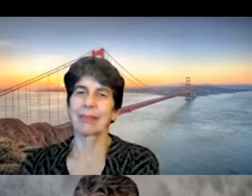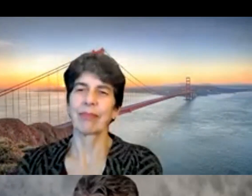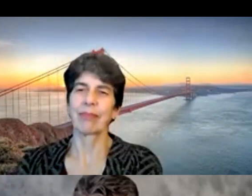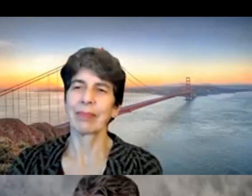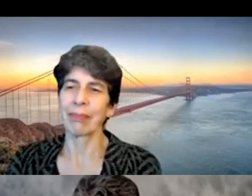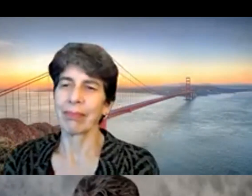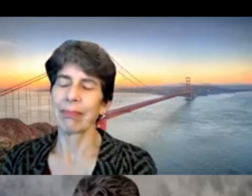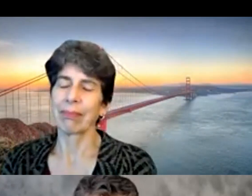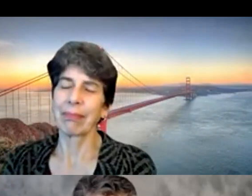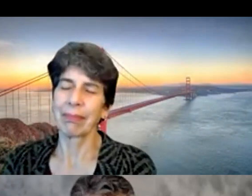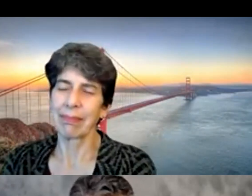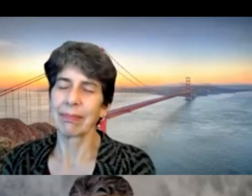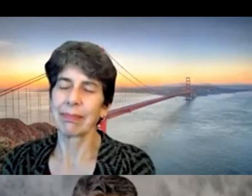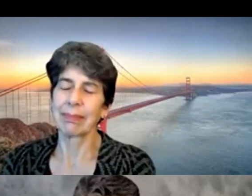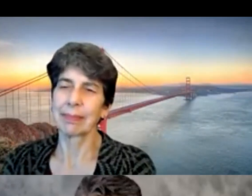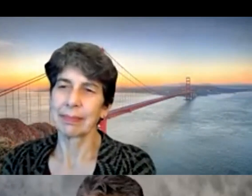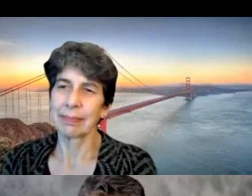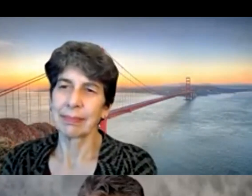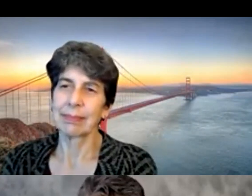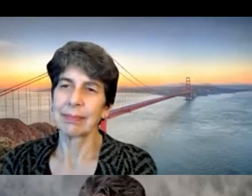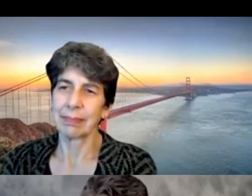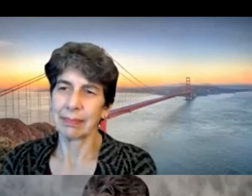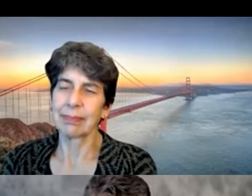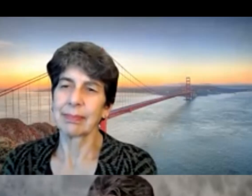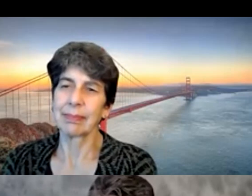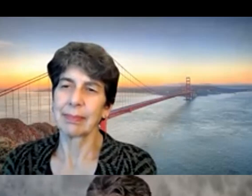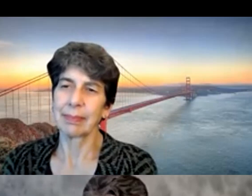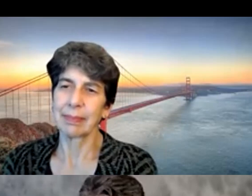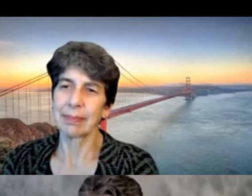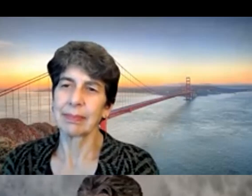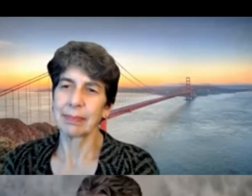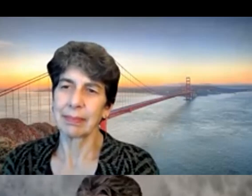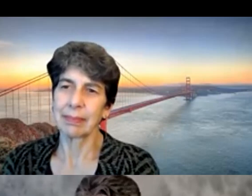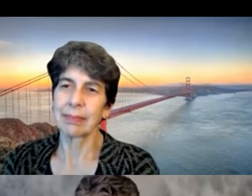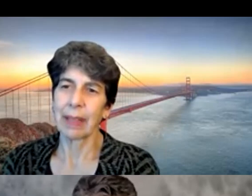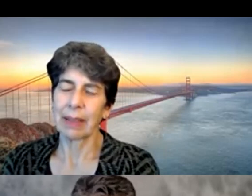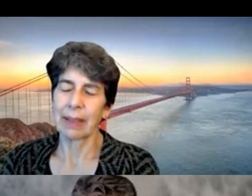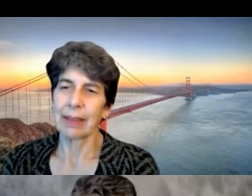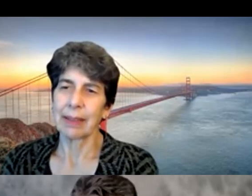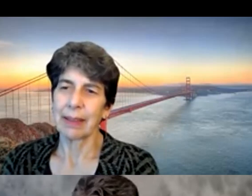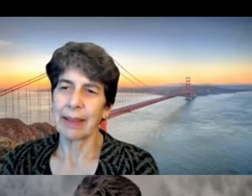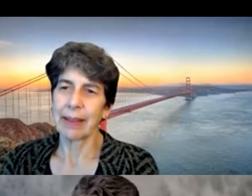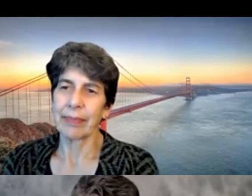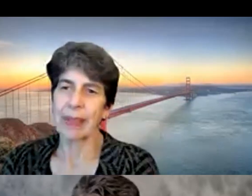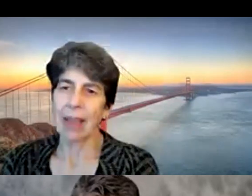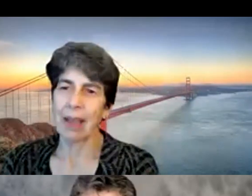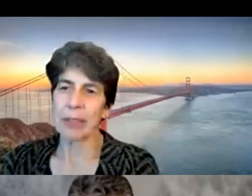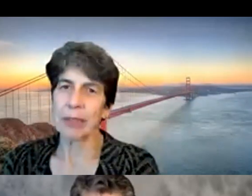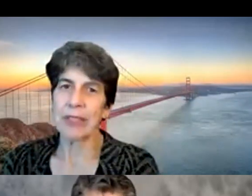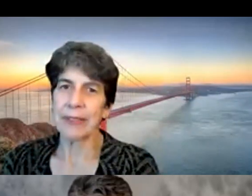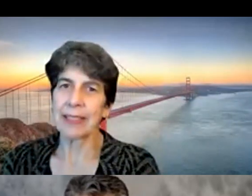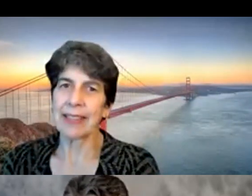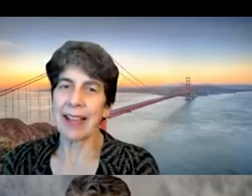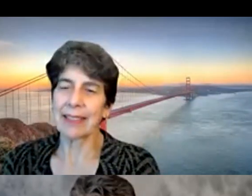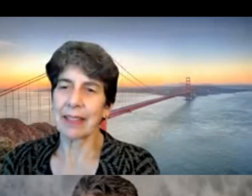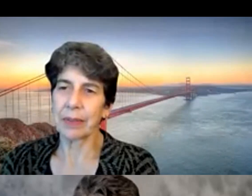for people that are going without care currently in the HSS system? Yeah, I mean,